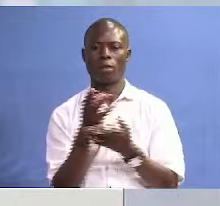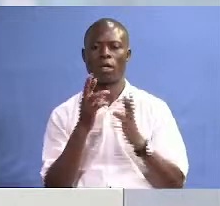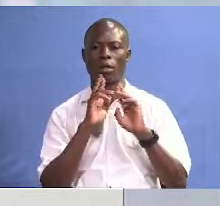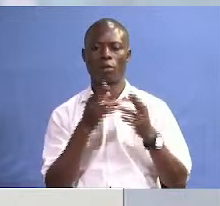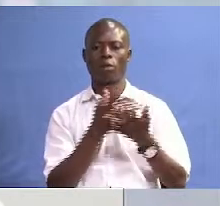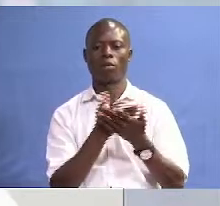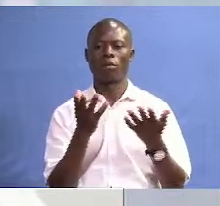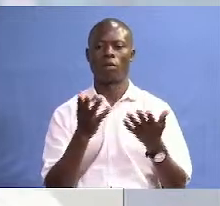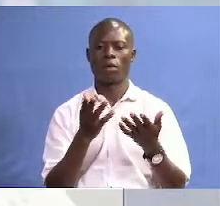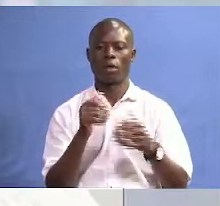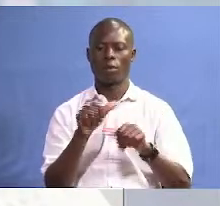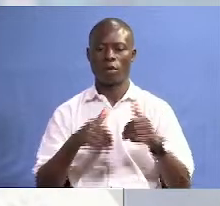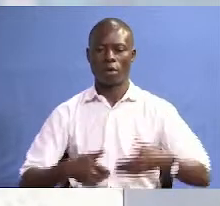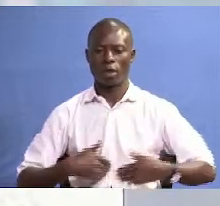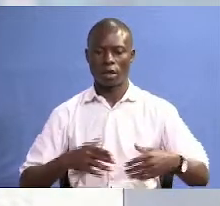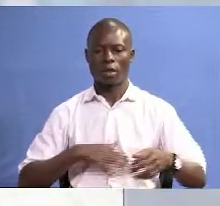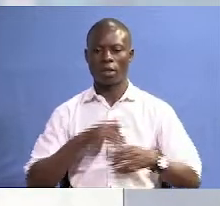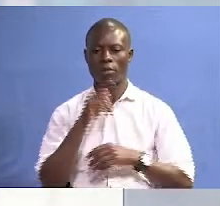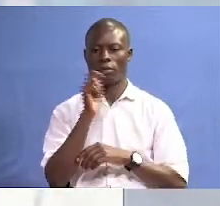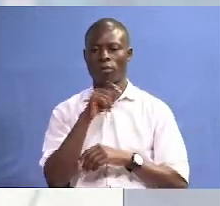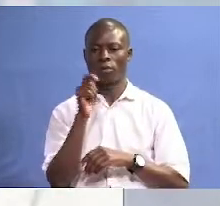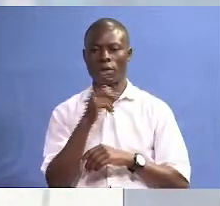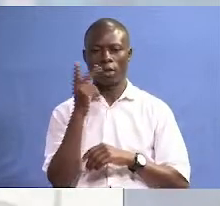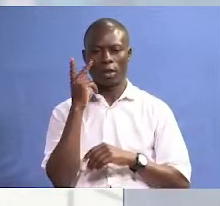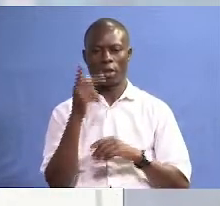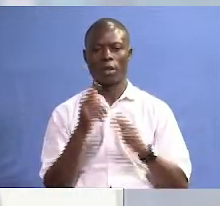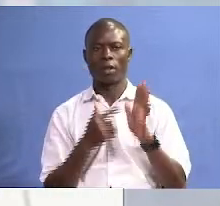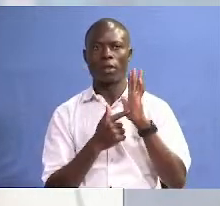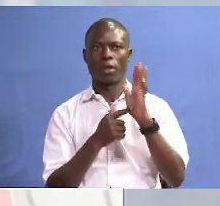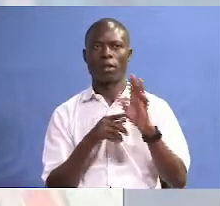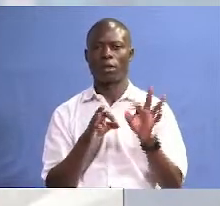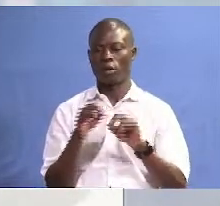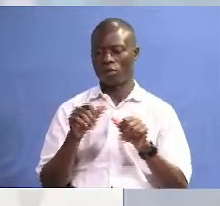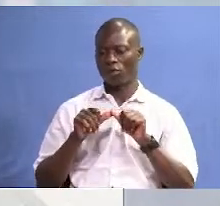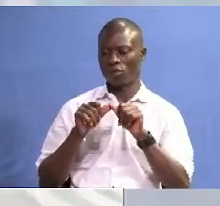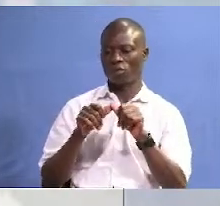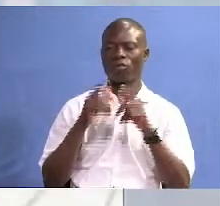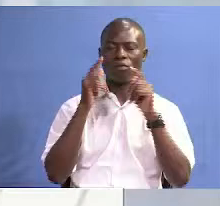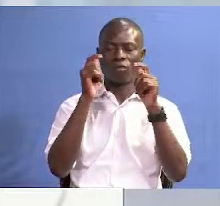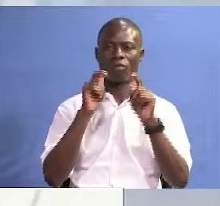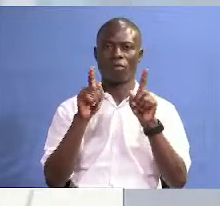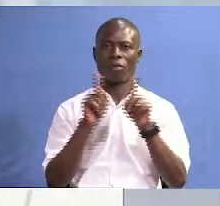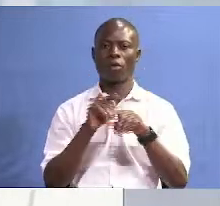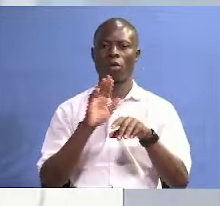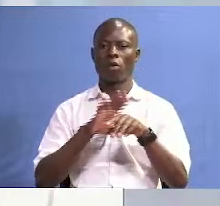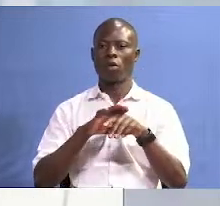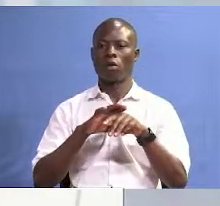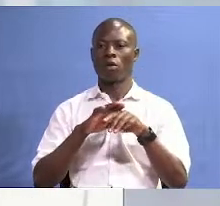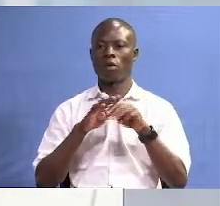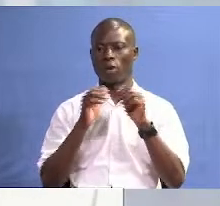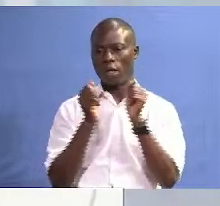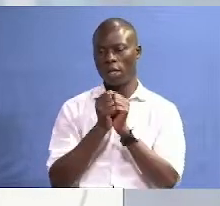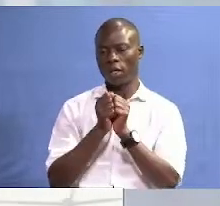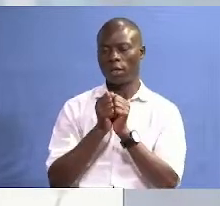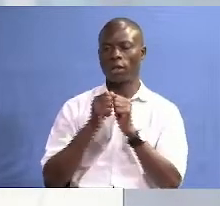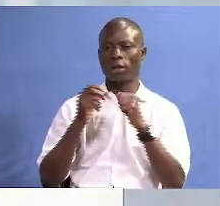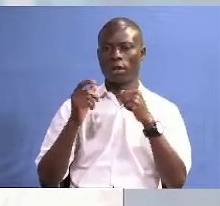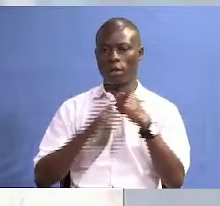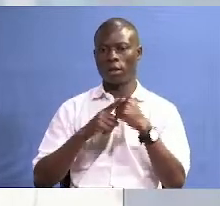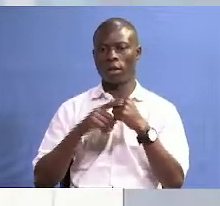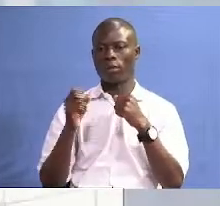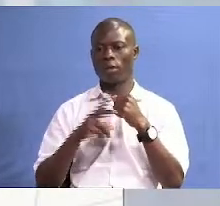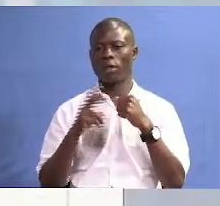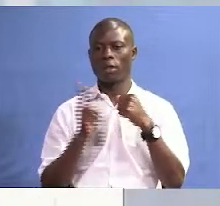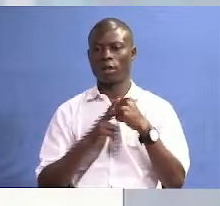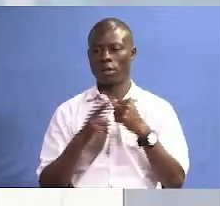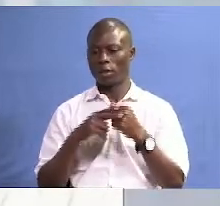reports, Gen Zs on their Twitter pages have vowed to continue with their protest on July 16th, complaining that some of their